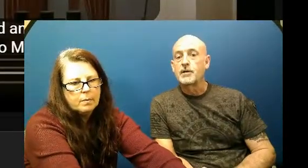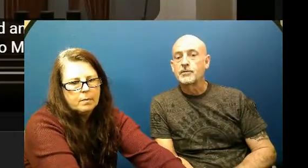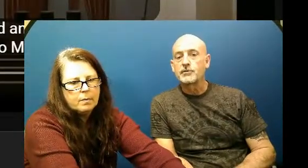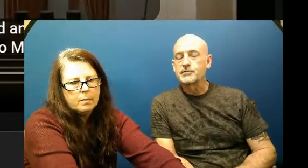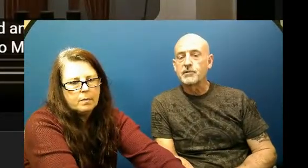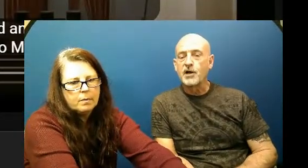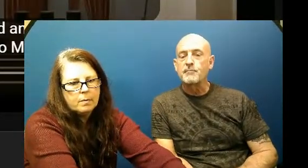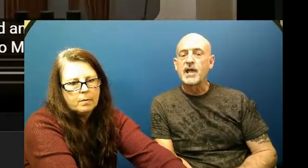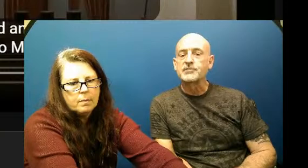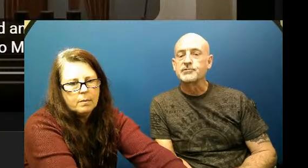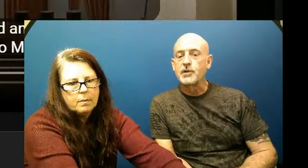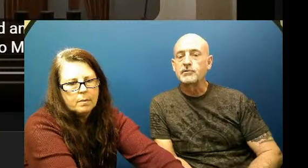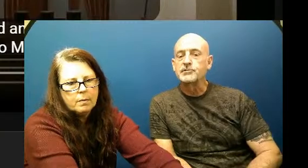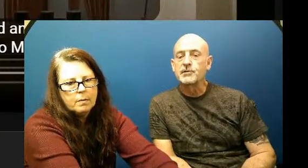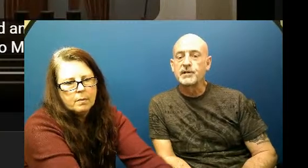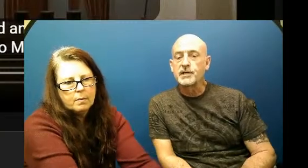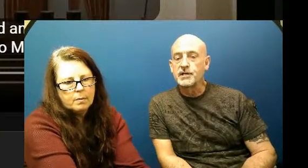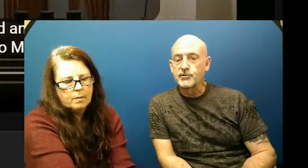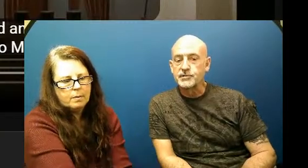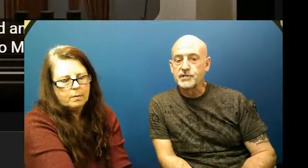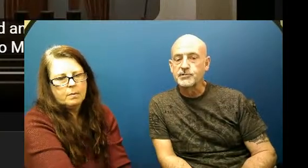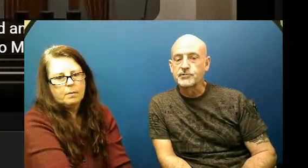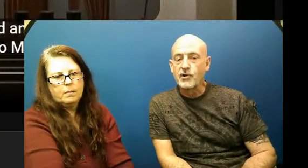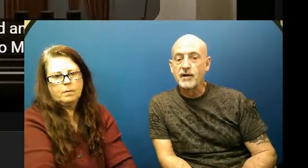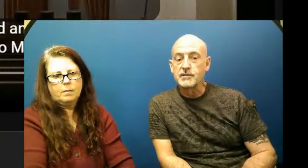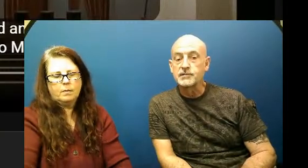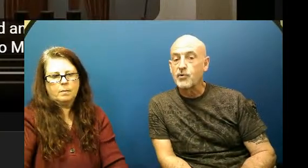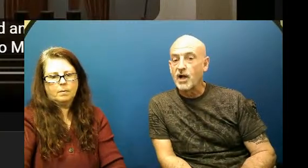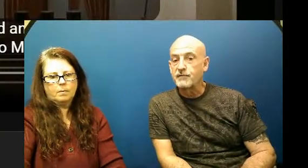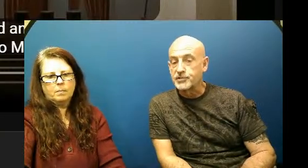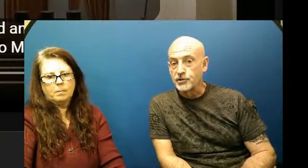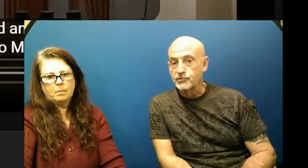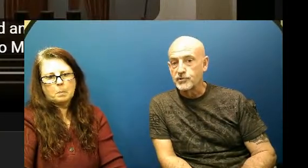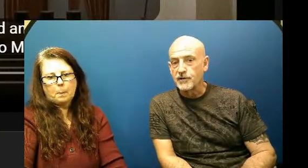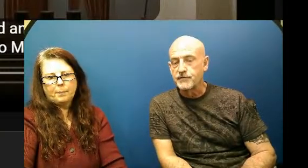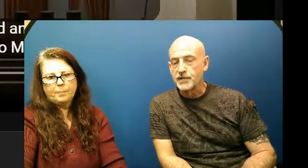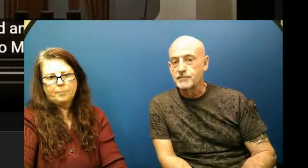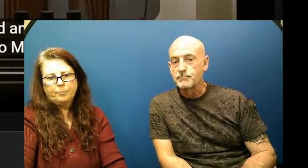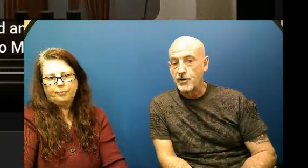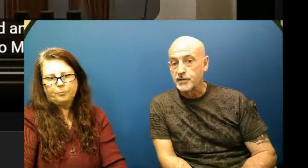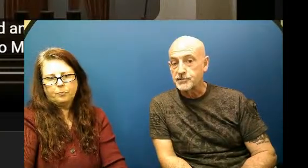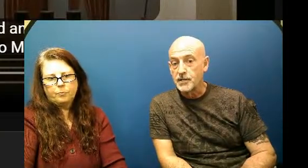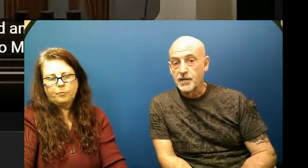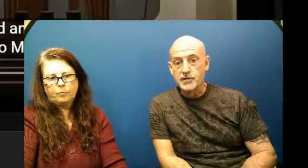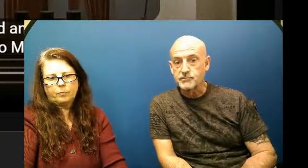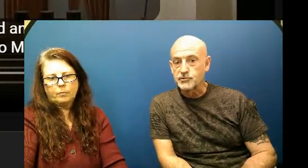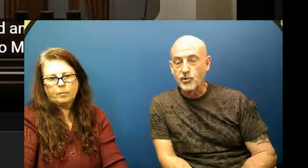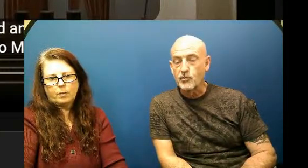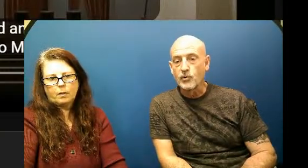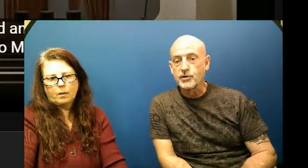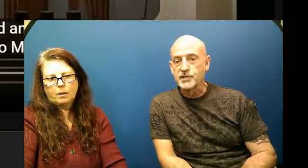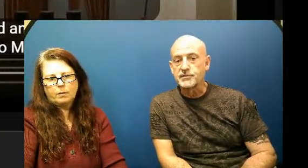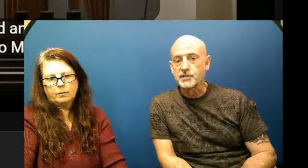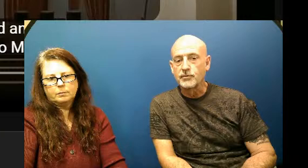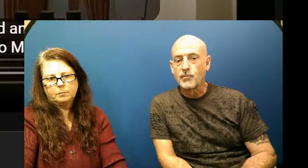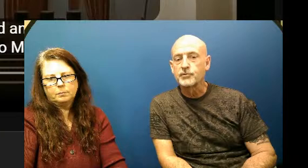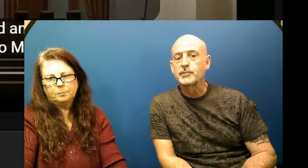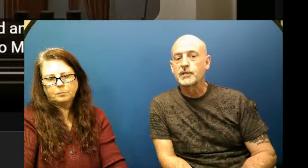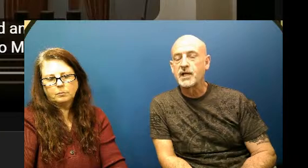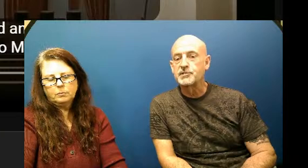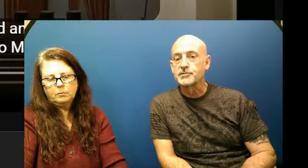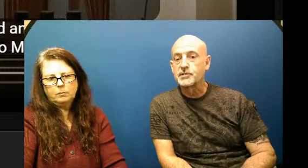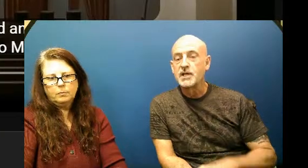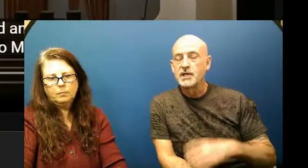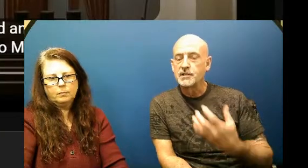law. The government has no legitimate interest in depriving children of fit parents. The Supreme Court has said this on